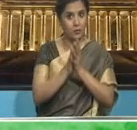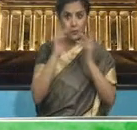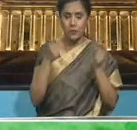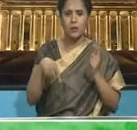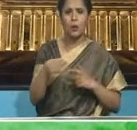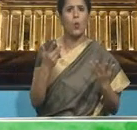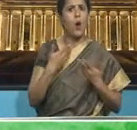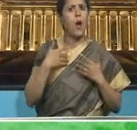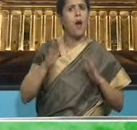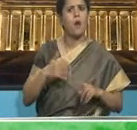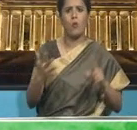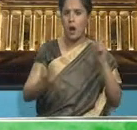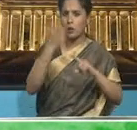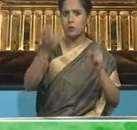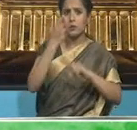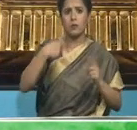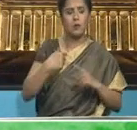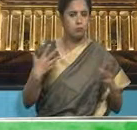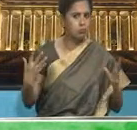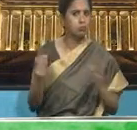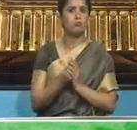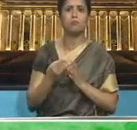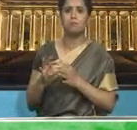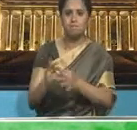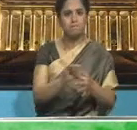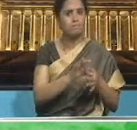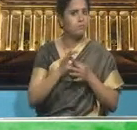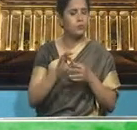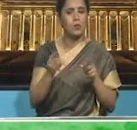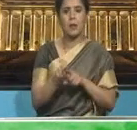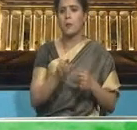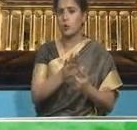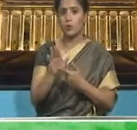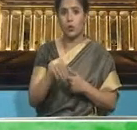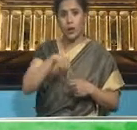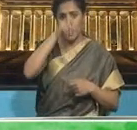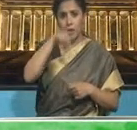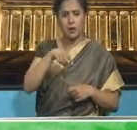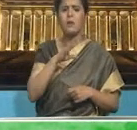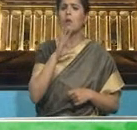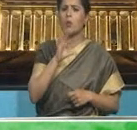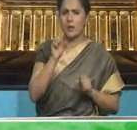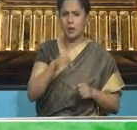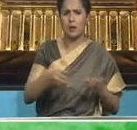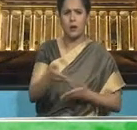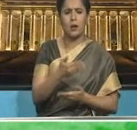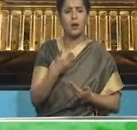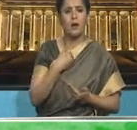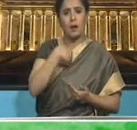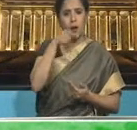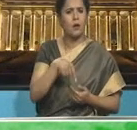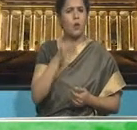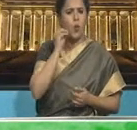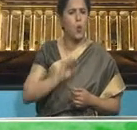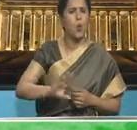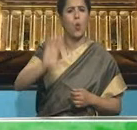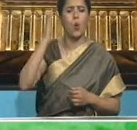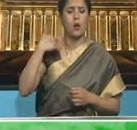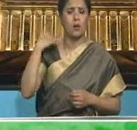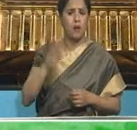what we have achieved together as a nation. India is of course home to one of the oldest